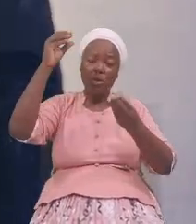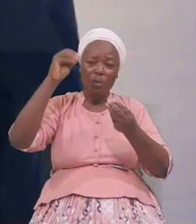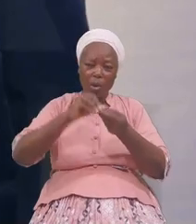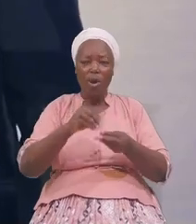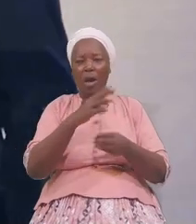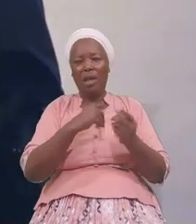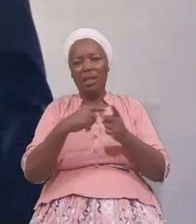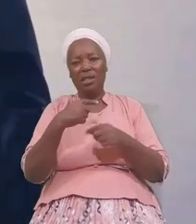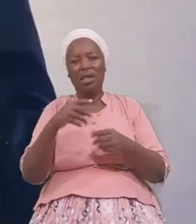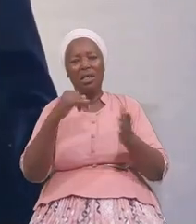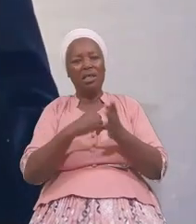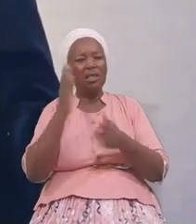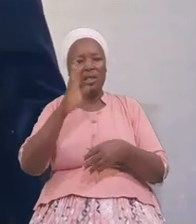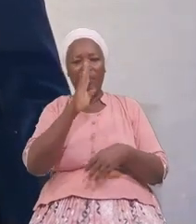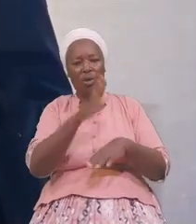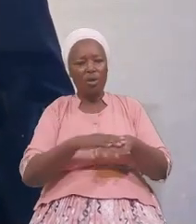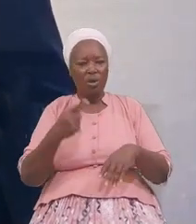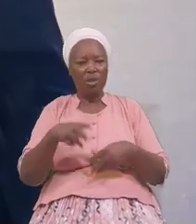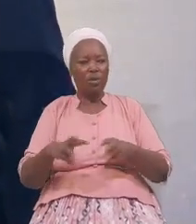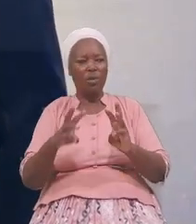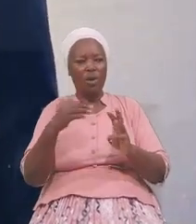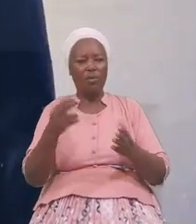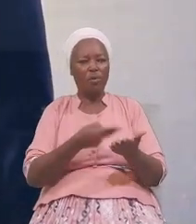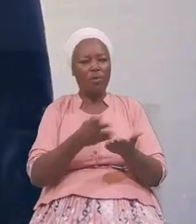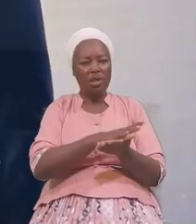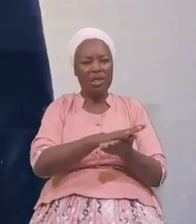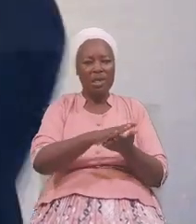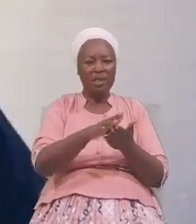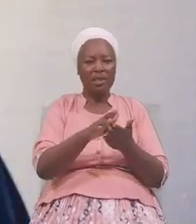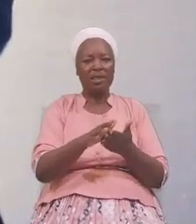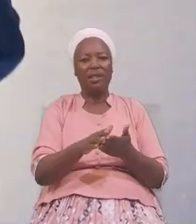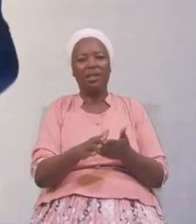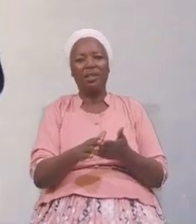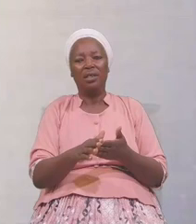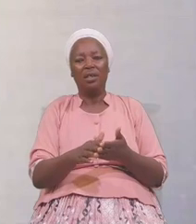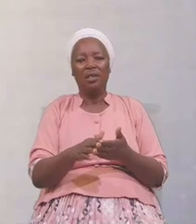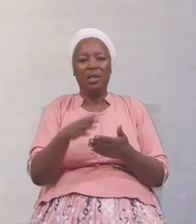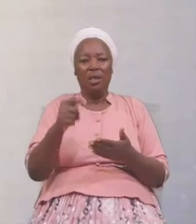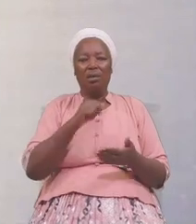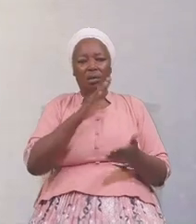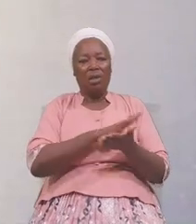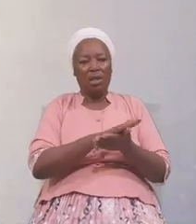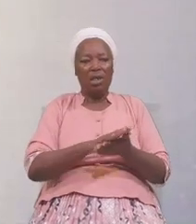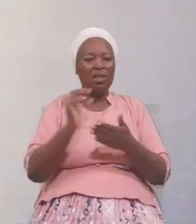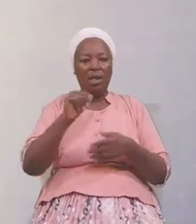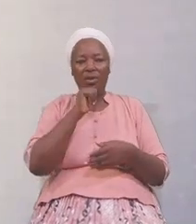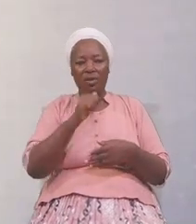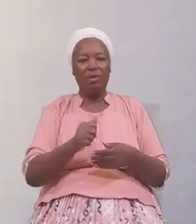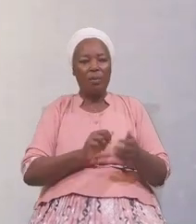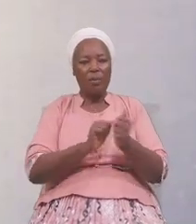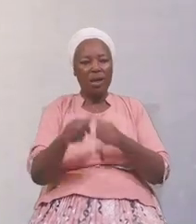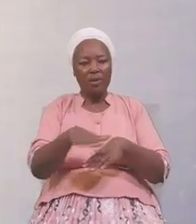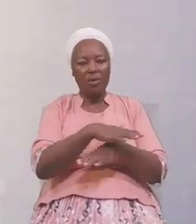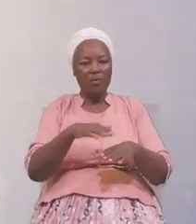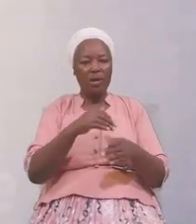says, it shall be called the way of holiness. The unclean shall not pass